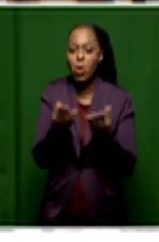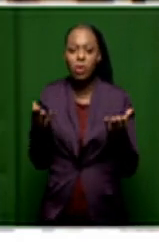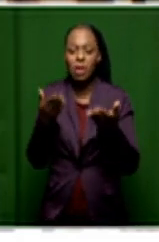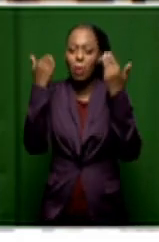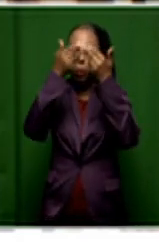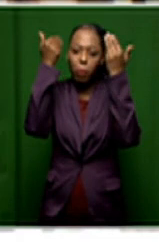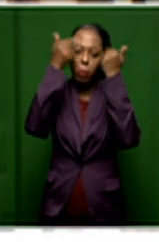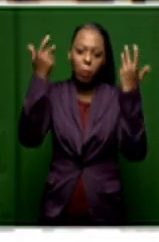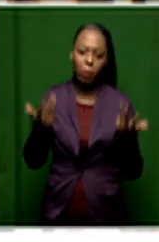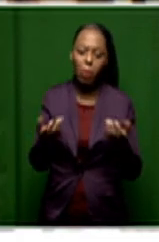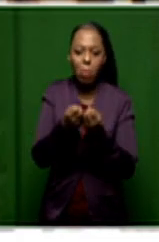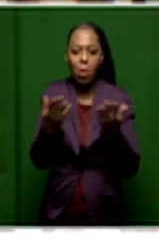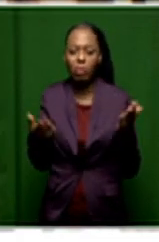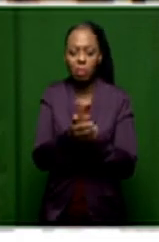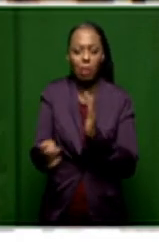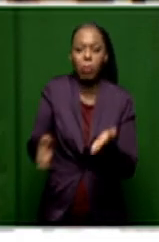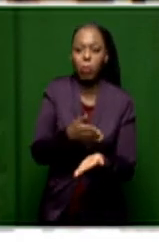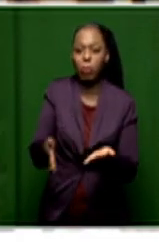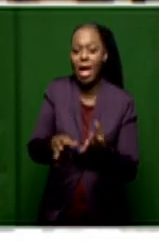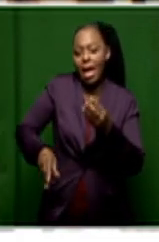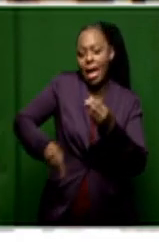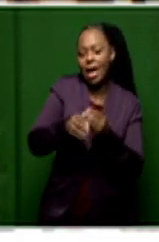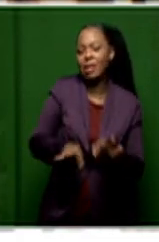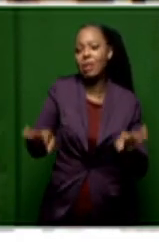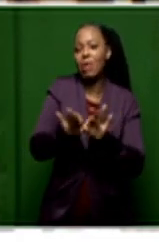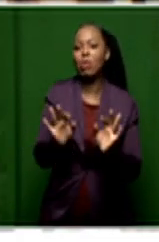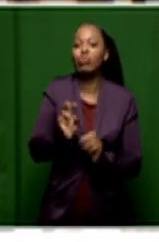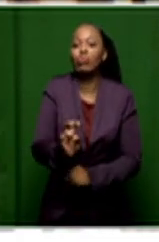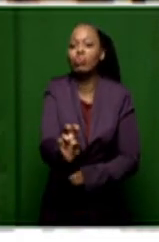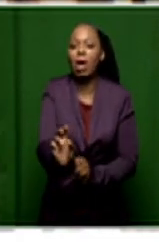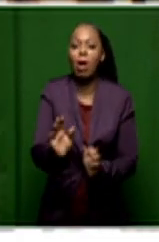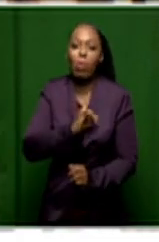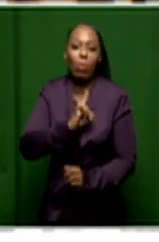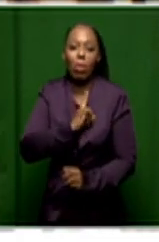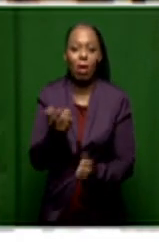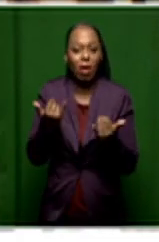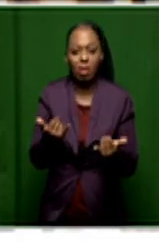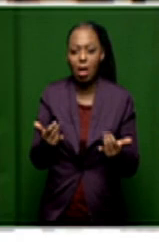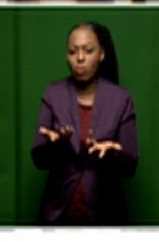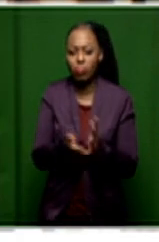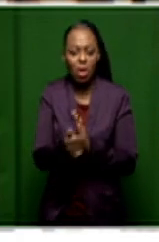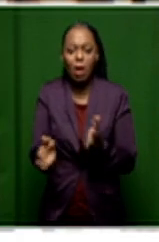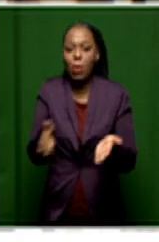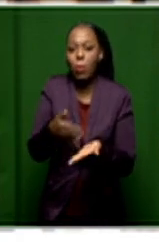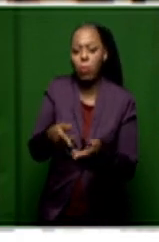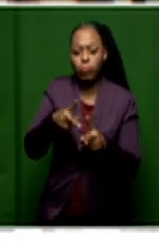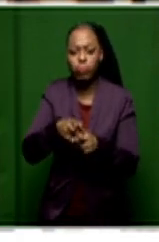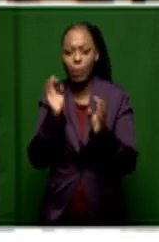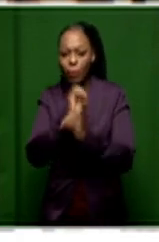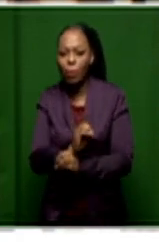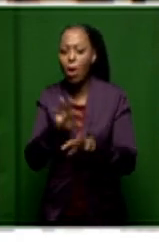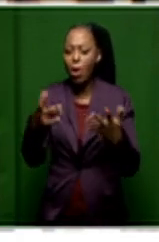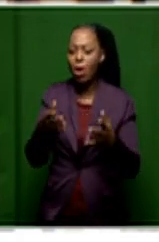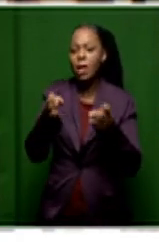more of them are unable to add value in the economy because they are just insufficiently qualified and educated to do